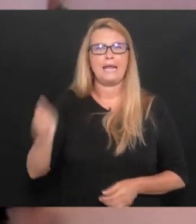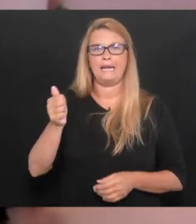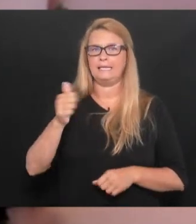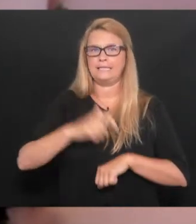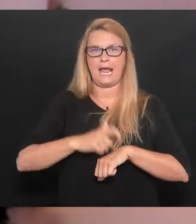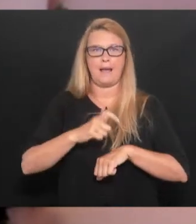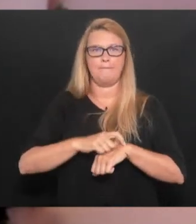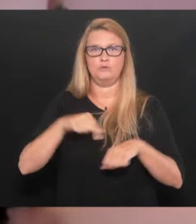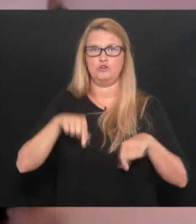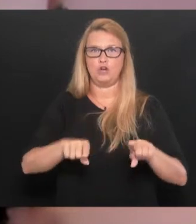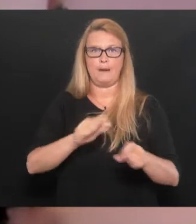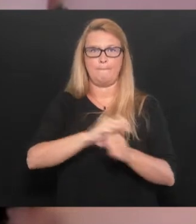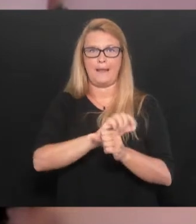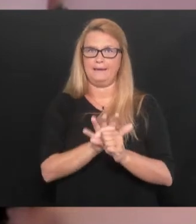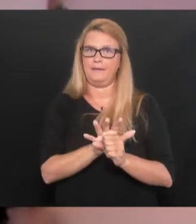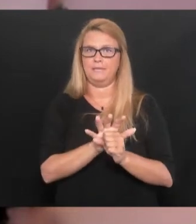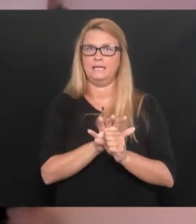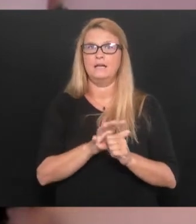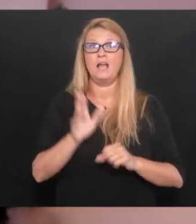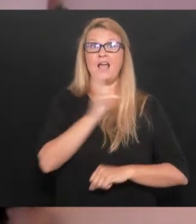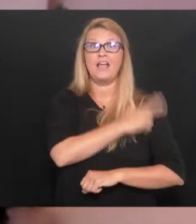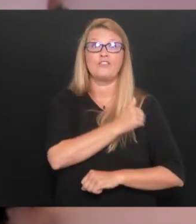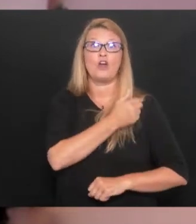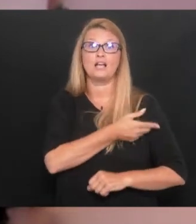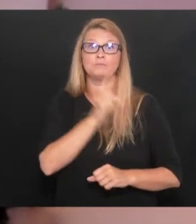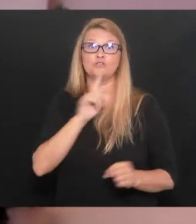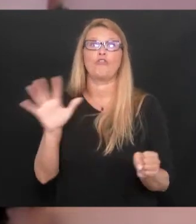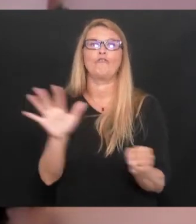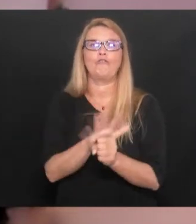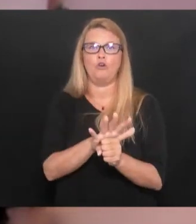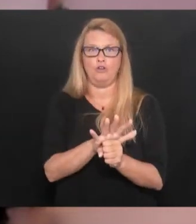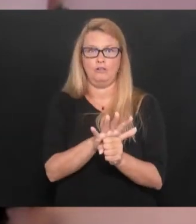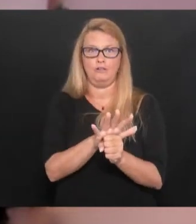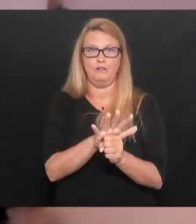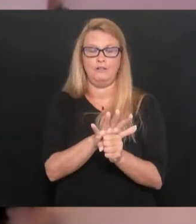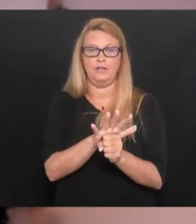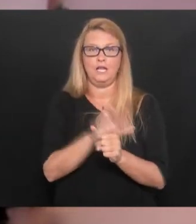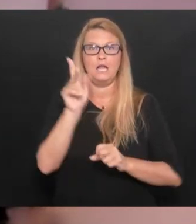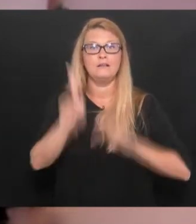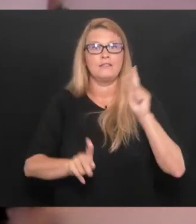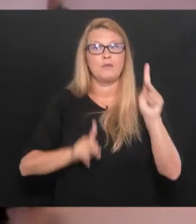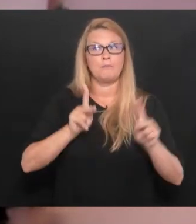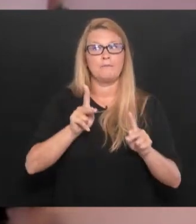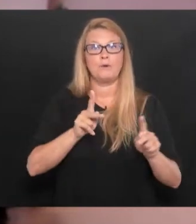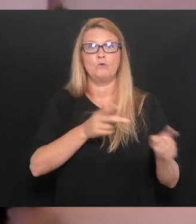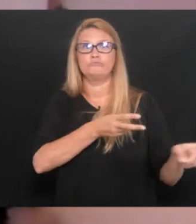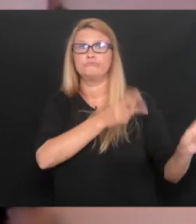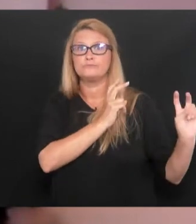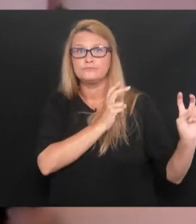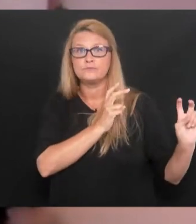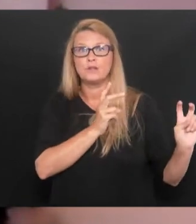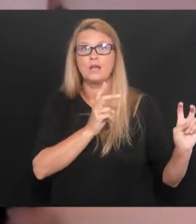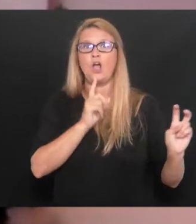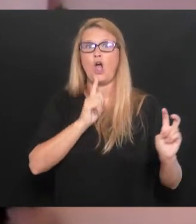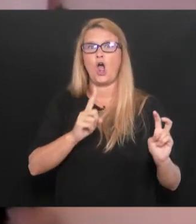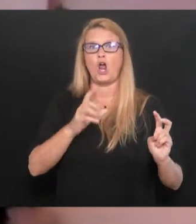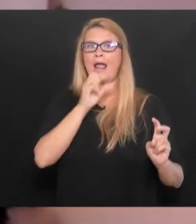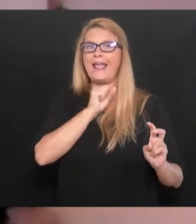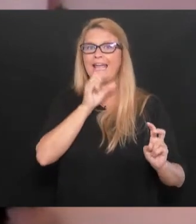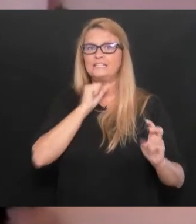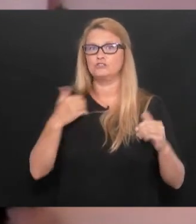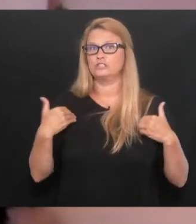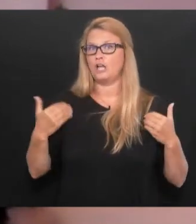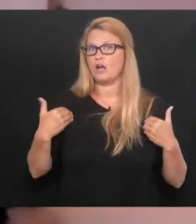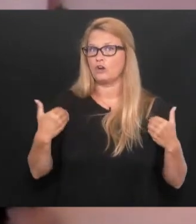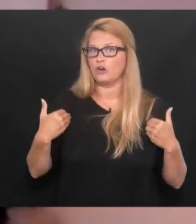the pandemic, and their hospitals are full. And the people in the hospitals are getting younger because the people